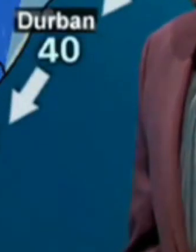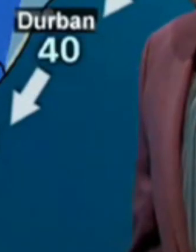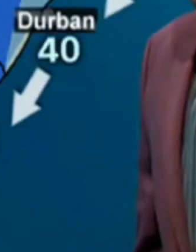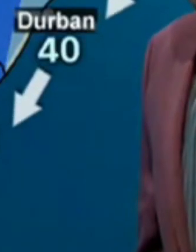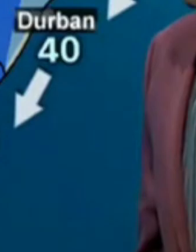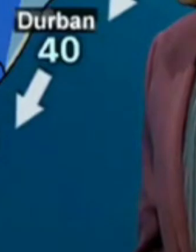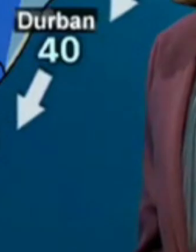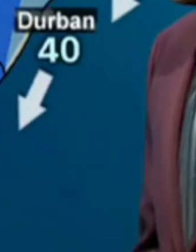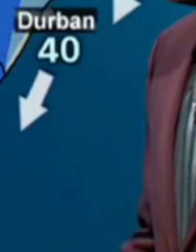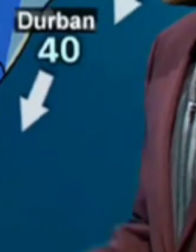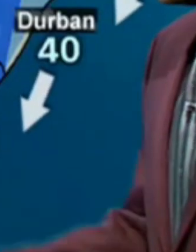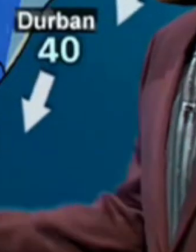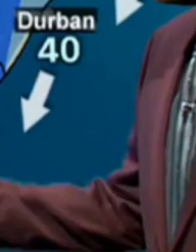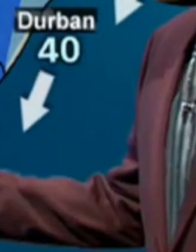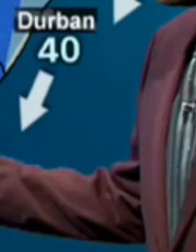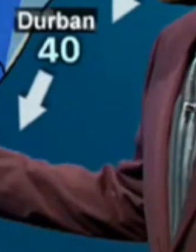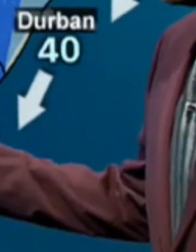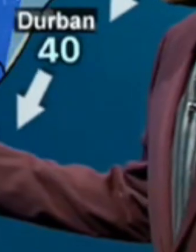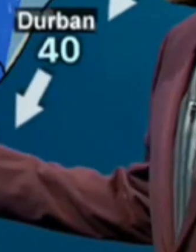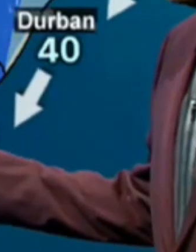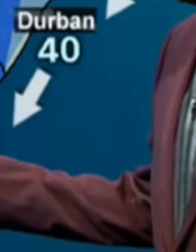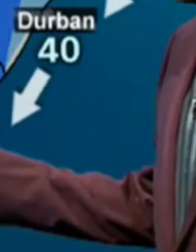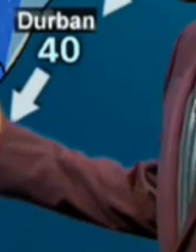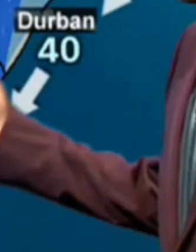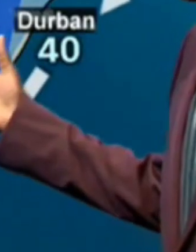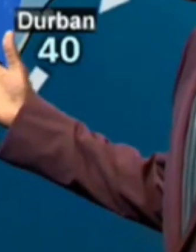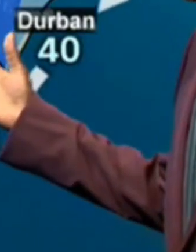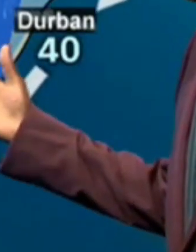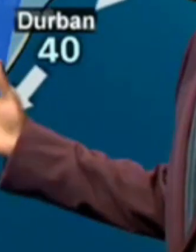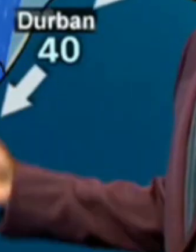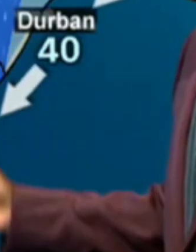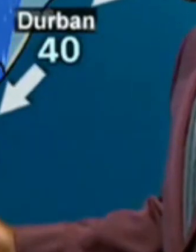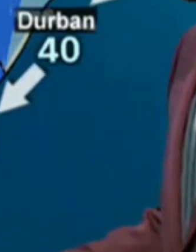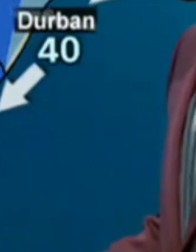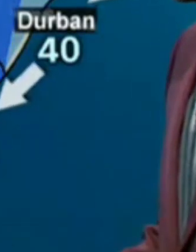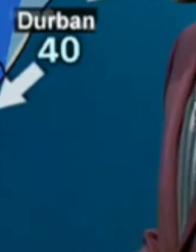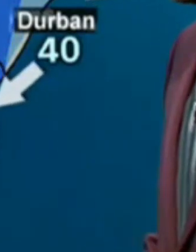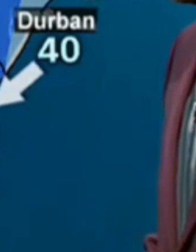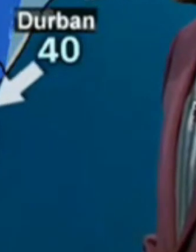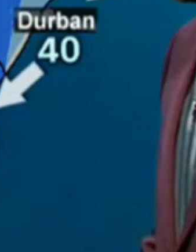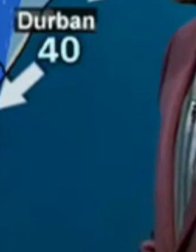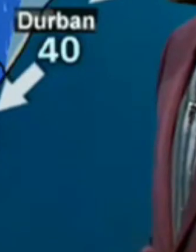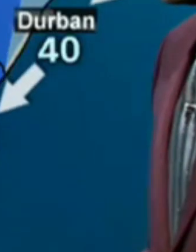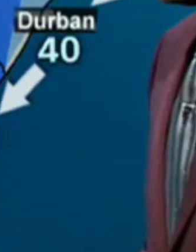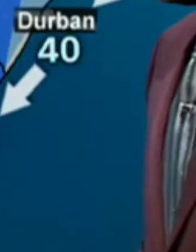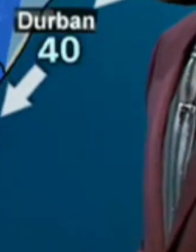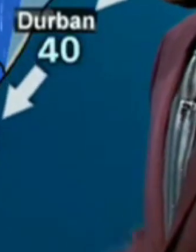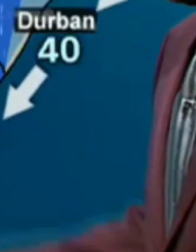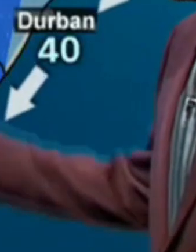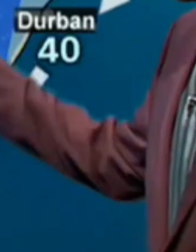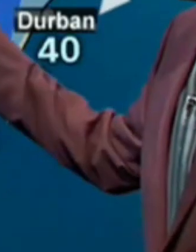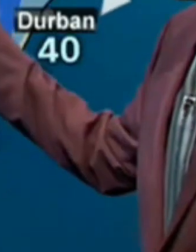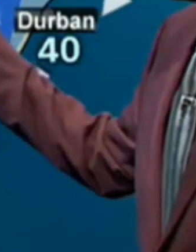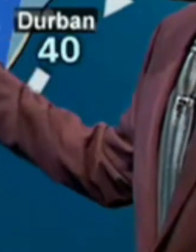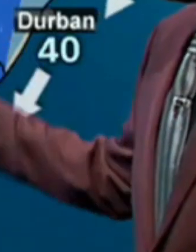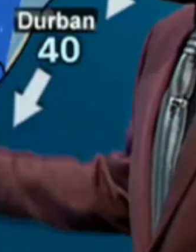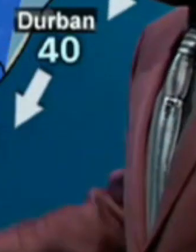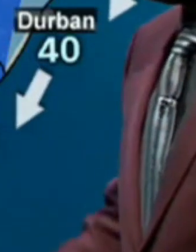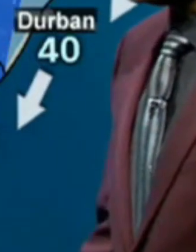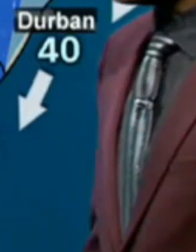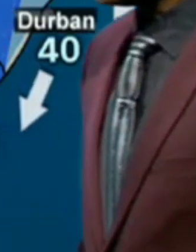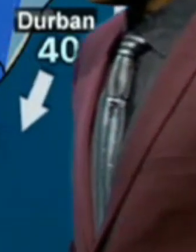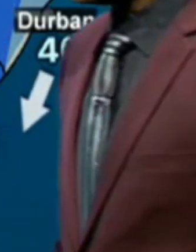dile ka mogare mena gabelo kudu ka dikarolong tše dilego ka bohlabela wena le go ka KwaZulu Natal le wena le go ka dikarolong tše tša ka Kapa bohlabela belo go tsena ka mogare mena